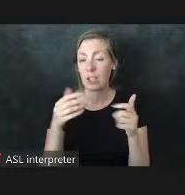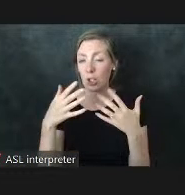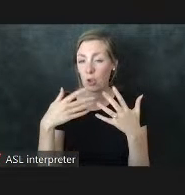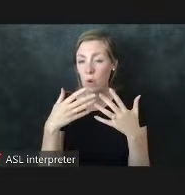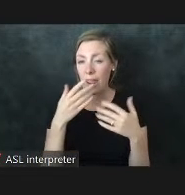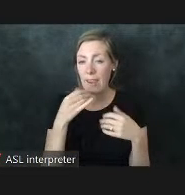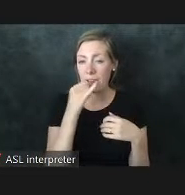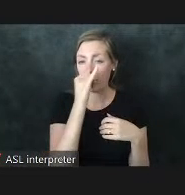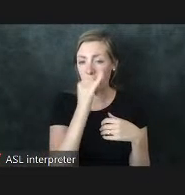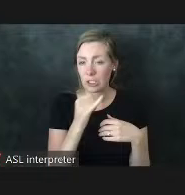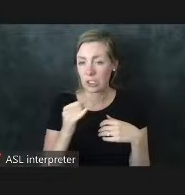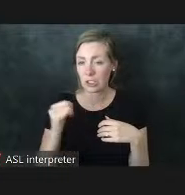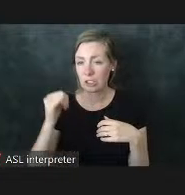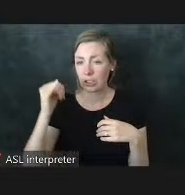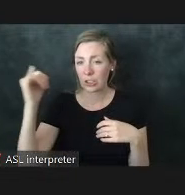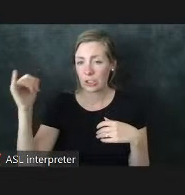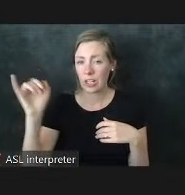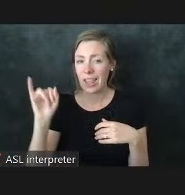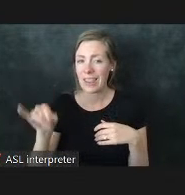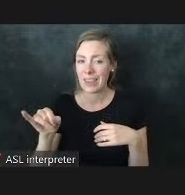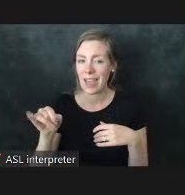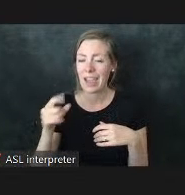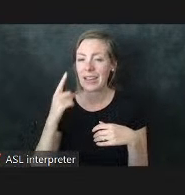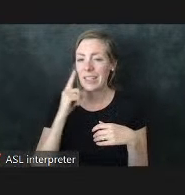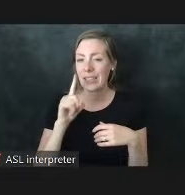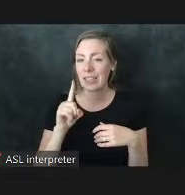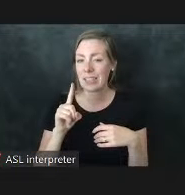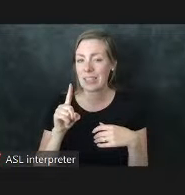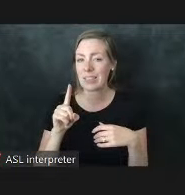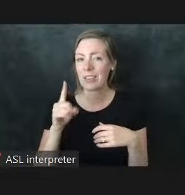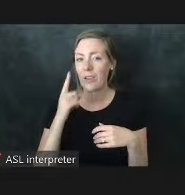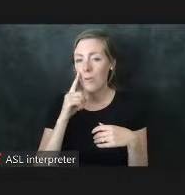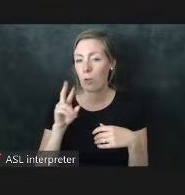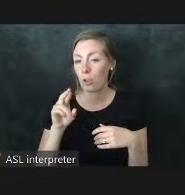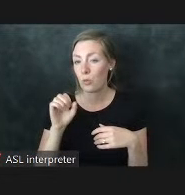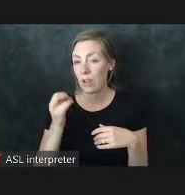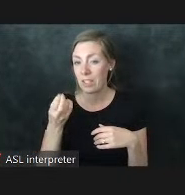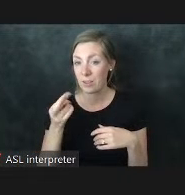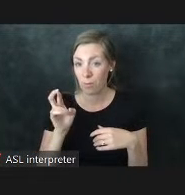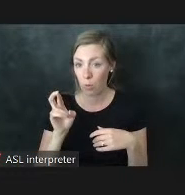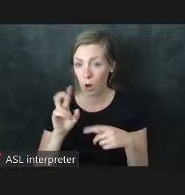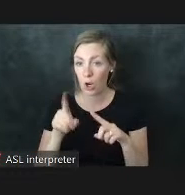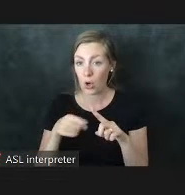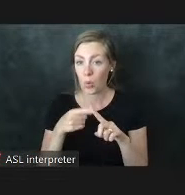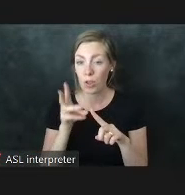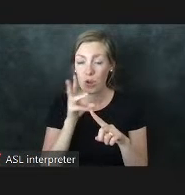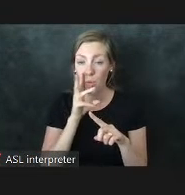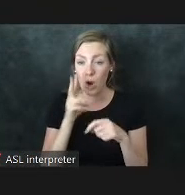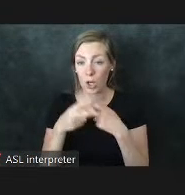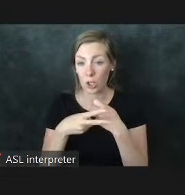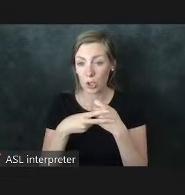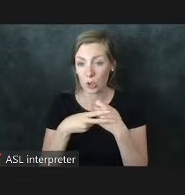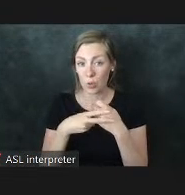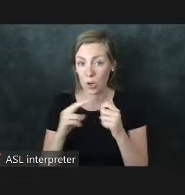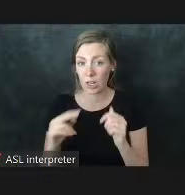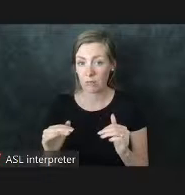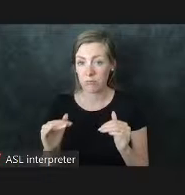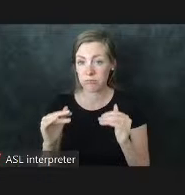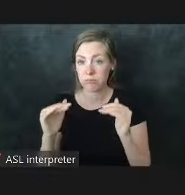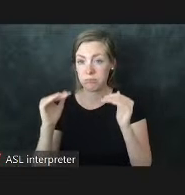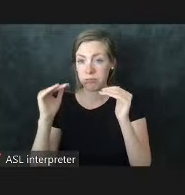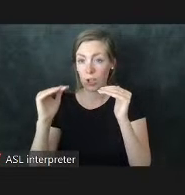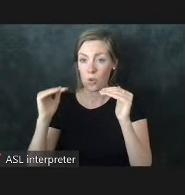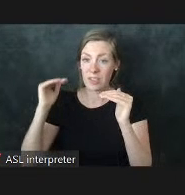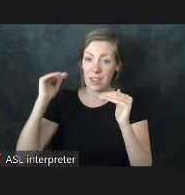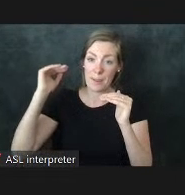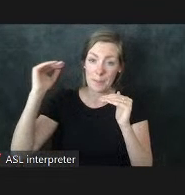line is the rule curve for the reservoir. And when the water storage level in the reservoir goes above that line,